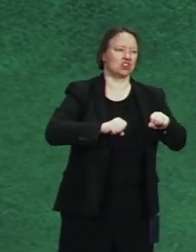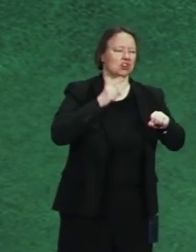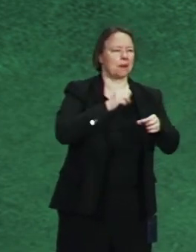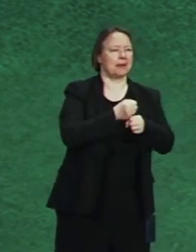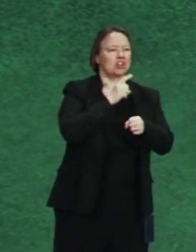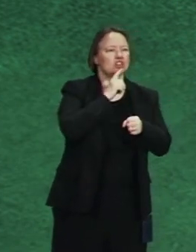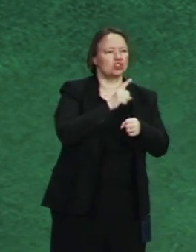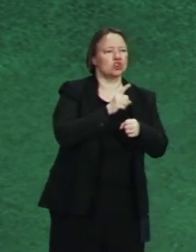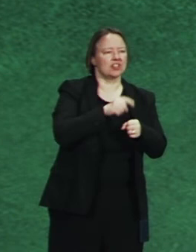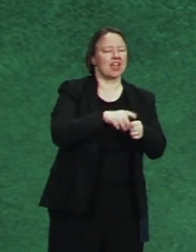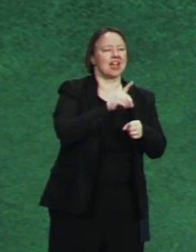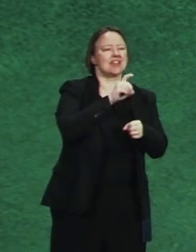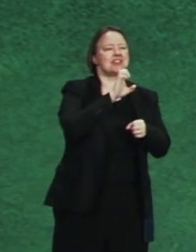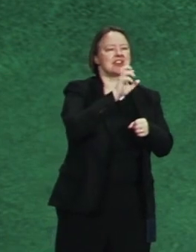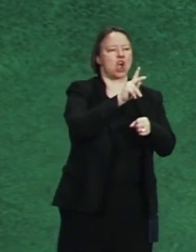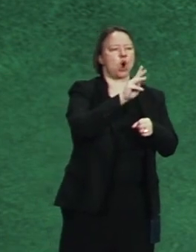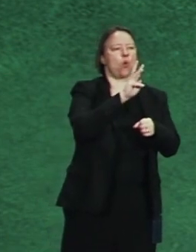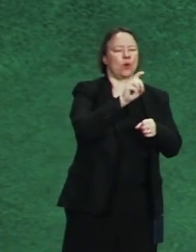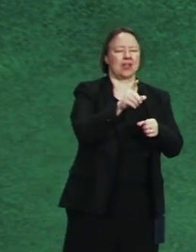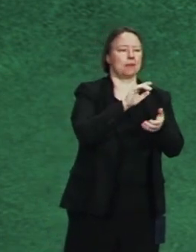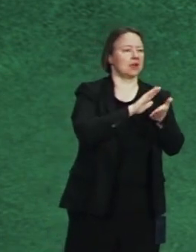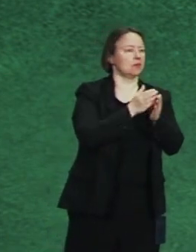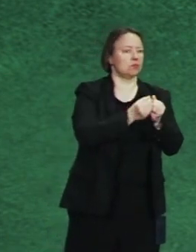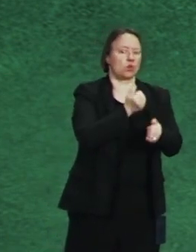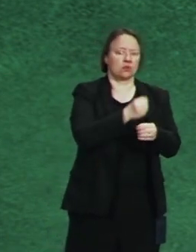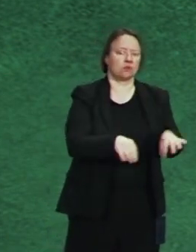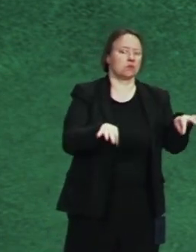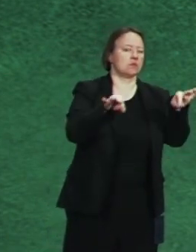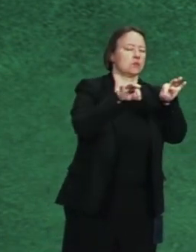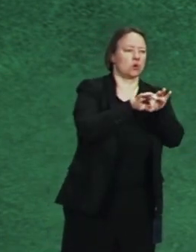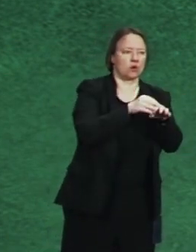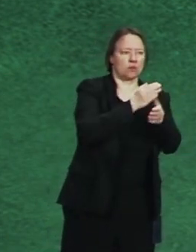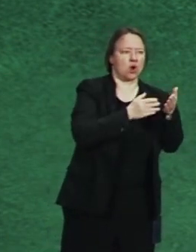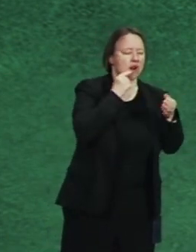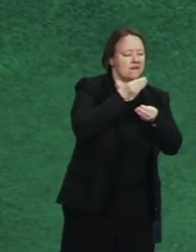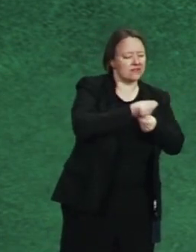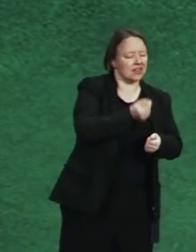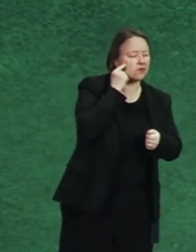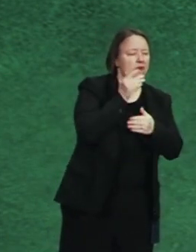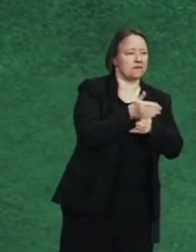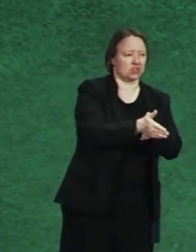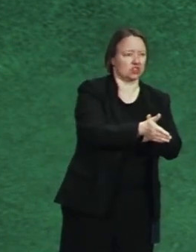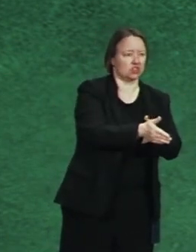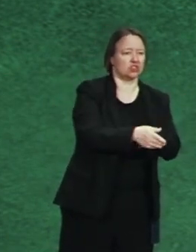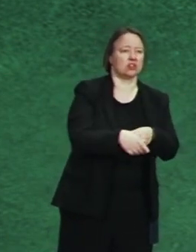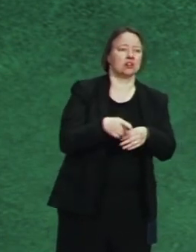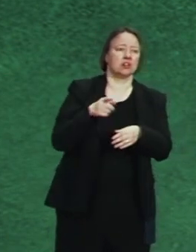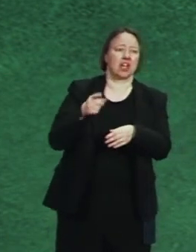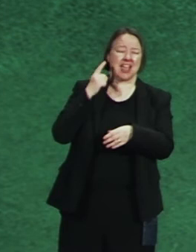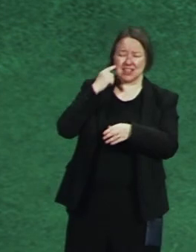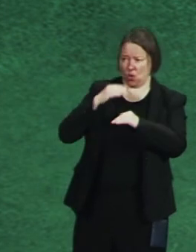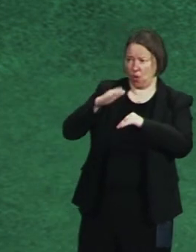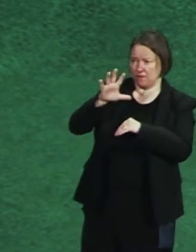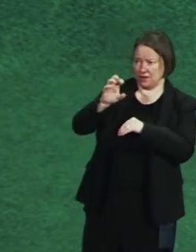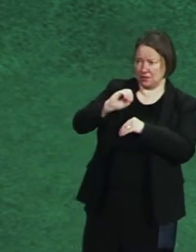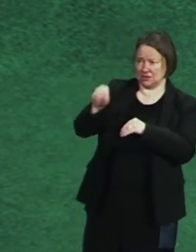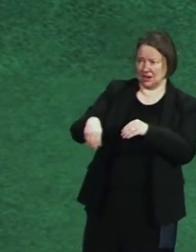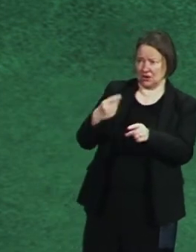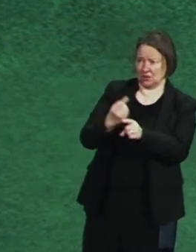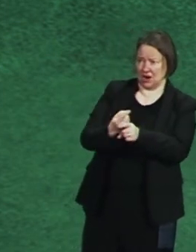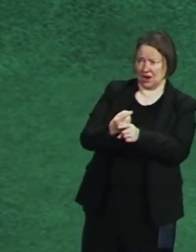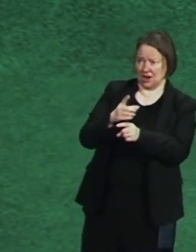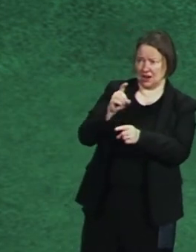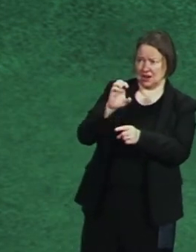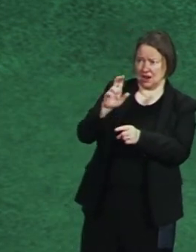sure the duckweed becomes the main feed for the fish. So you'd like to get over 50%